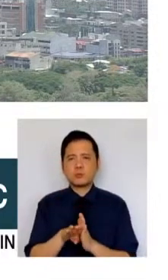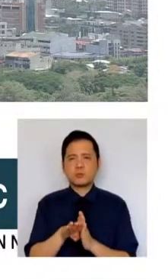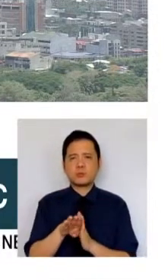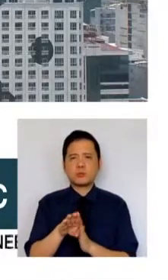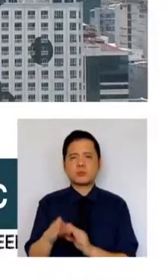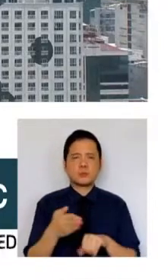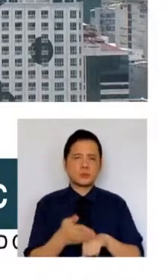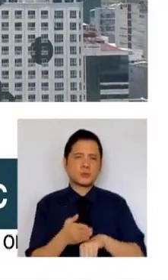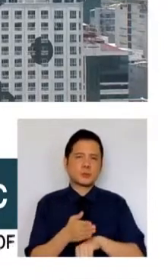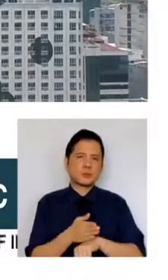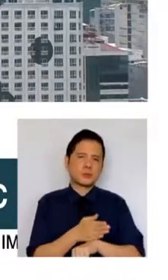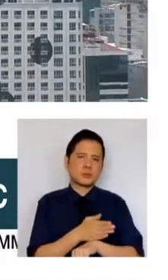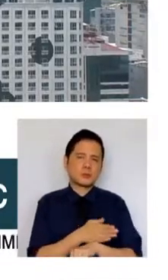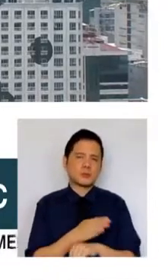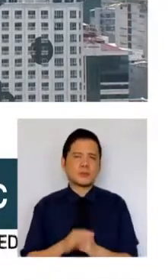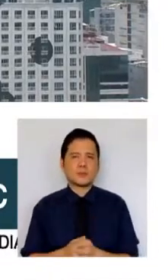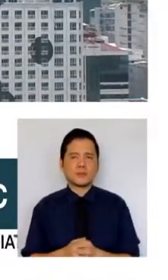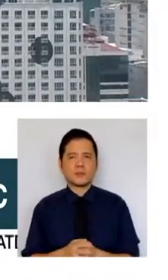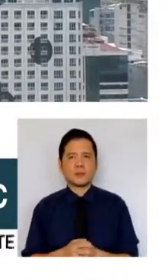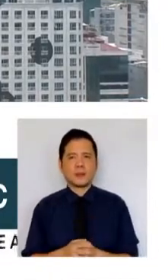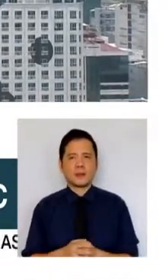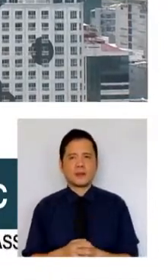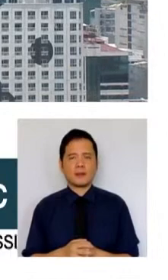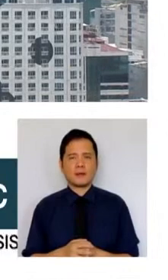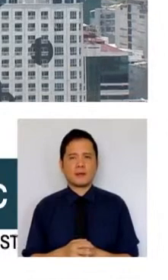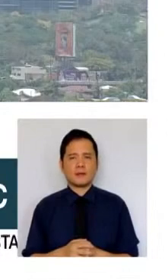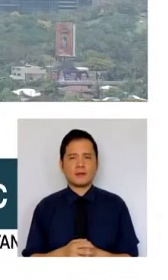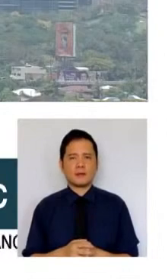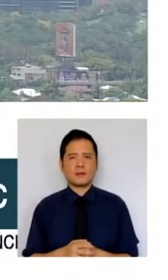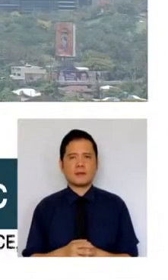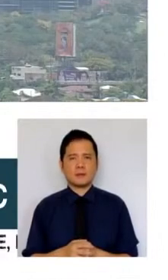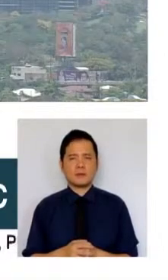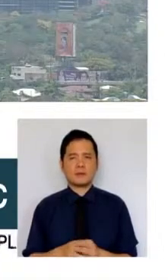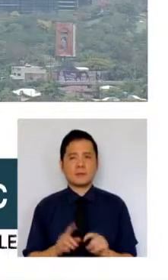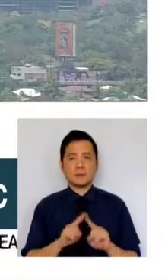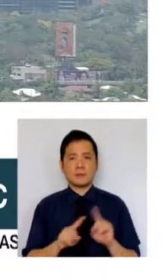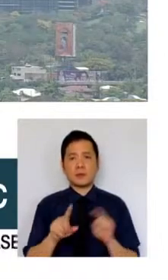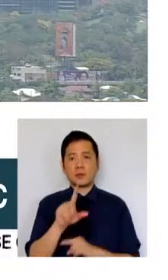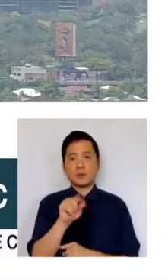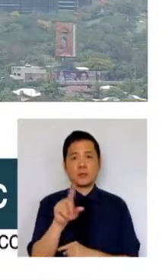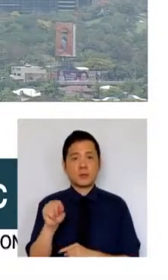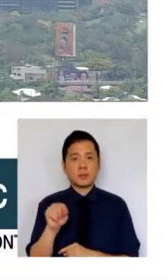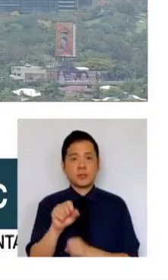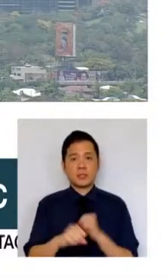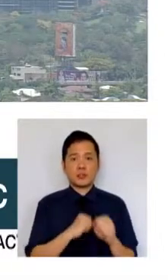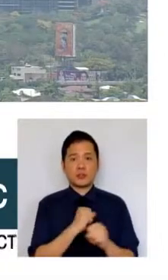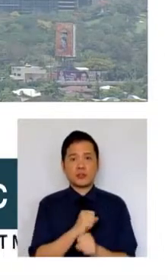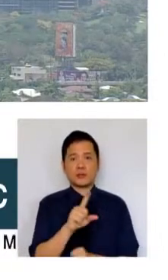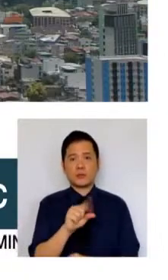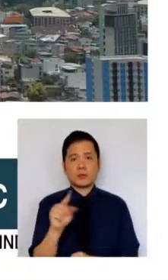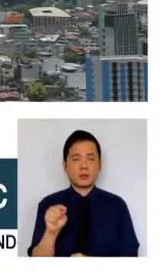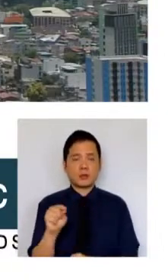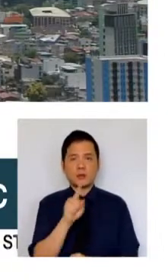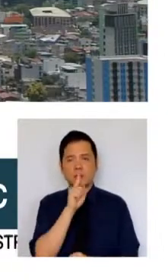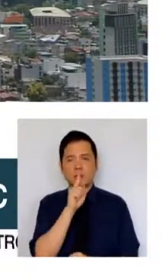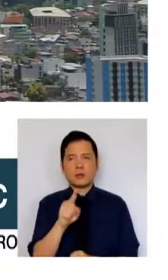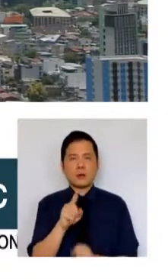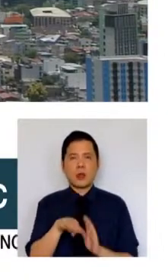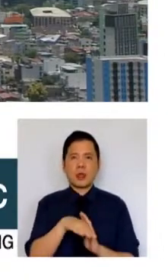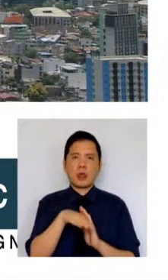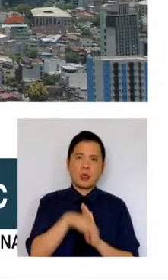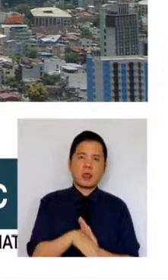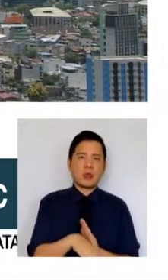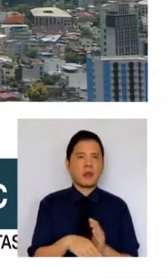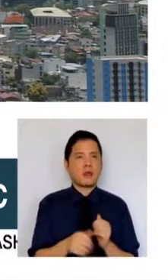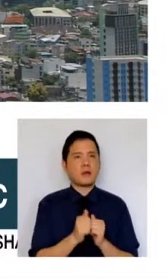course, given the contraction in 2020, sharp contraction in 2020, and the sharp losses